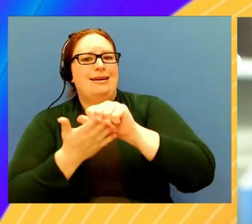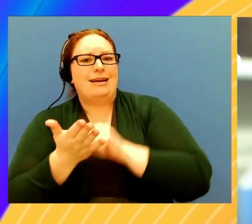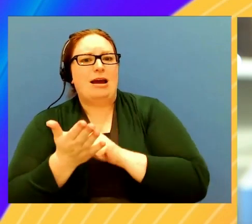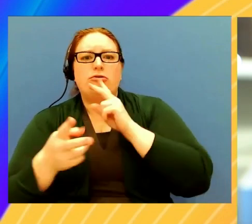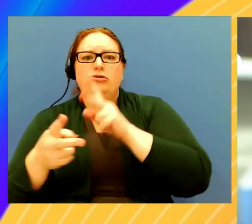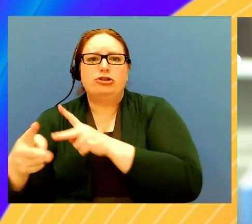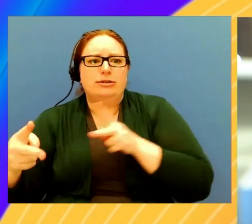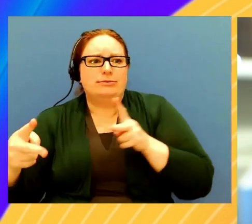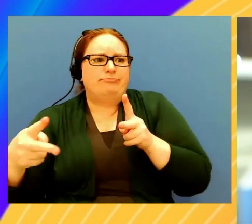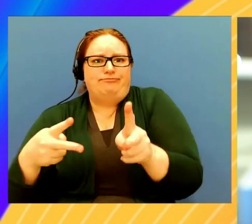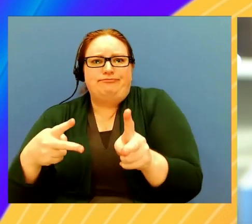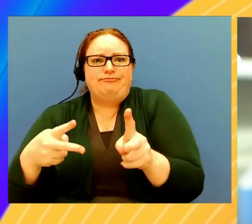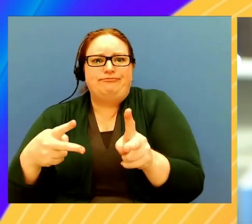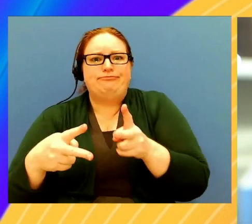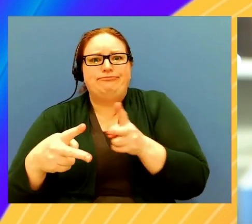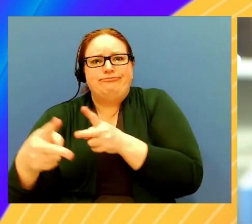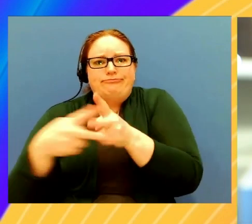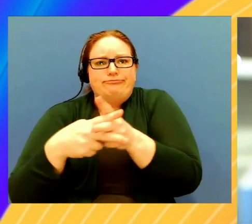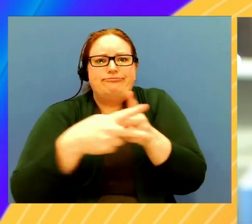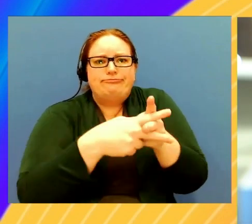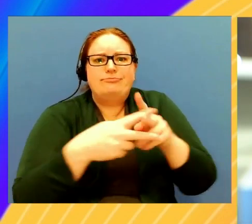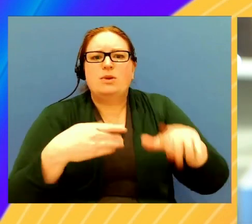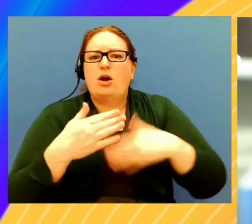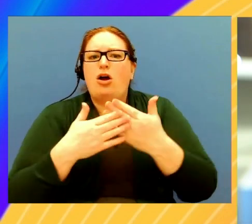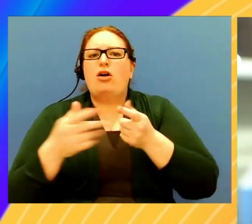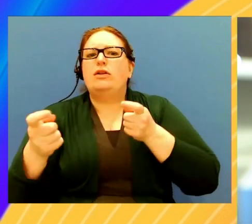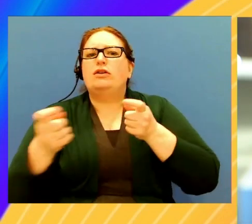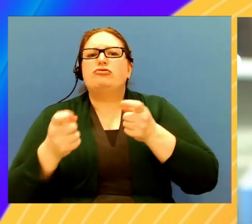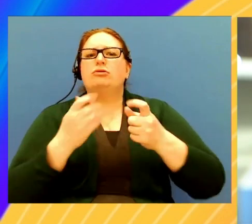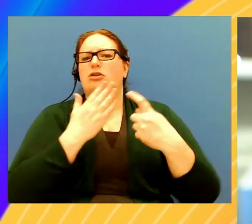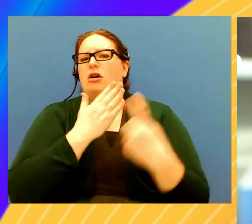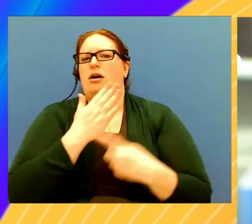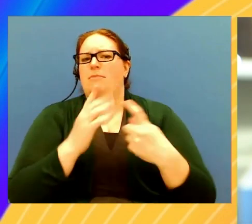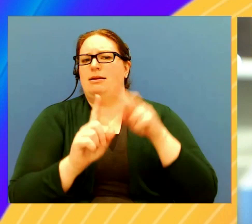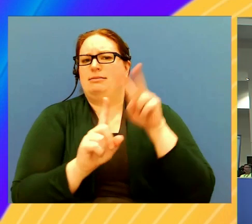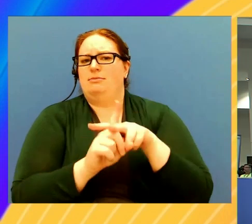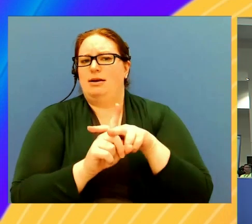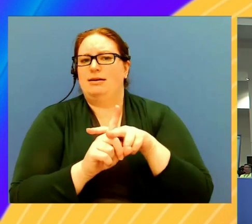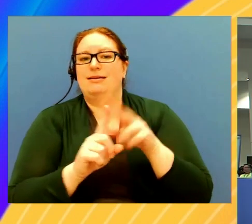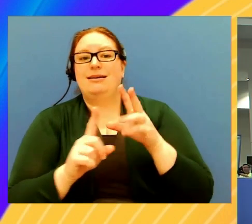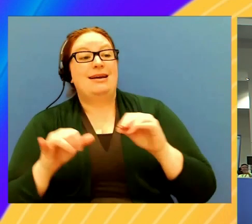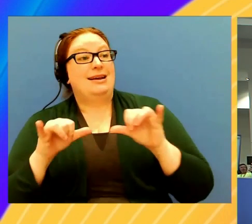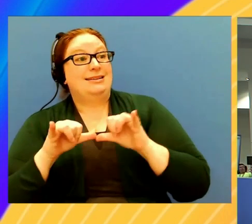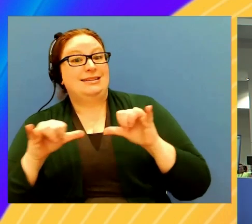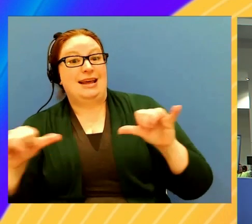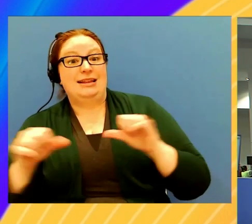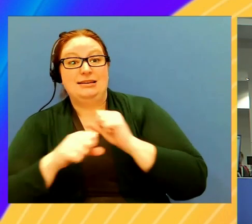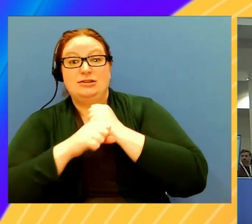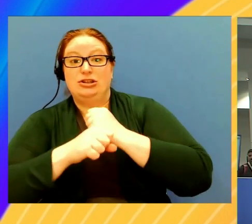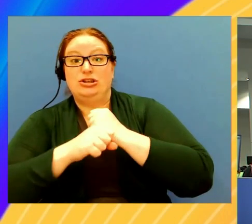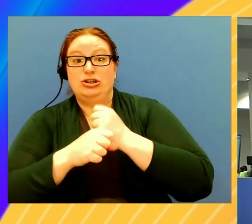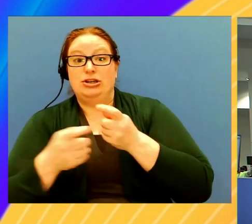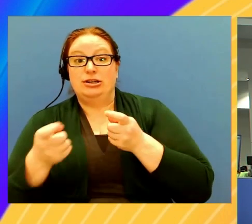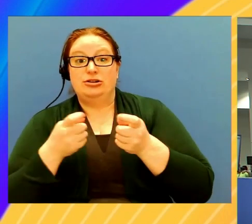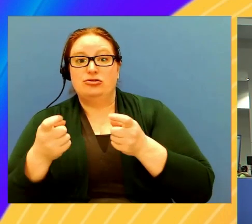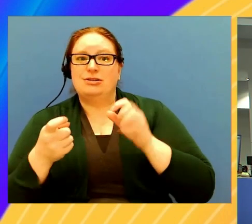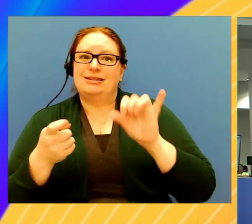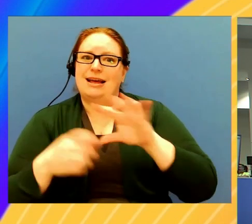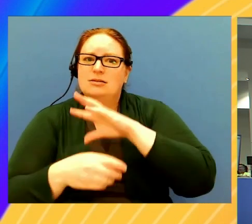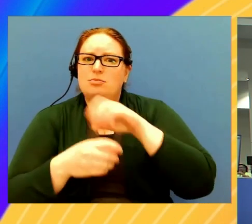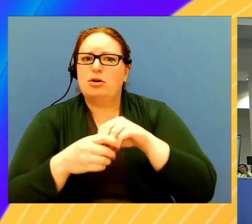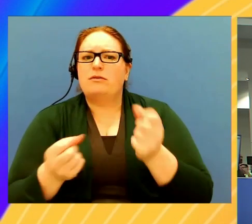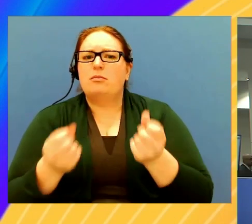all of the controls that you were expecting are automatically applied. And scaling security controls is part of this multi-account strategy,